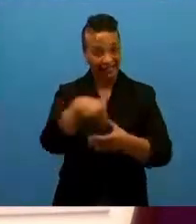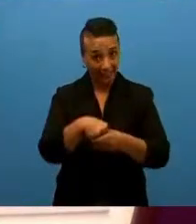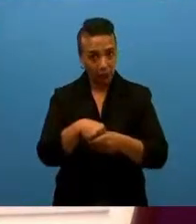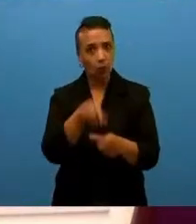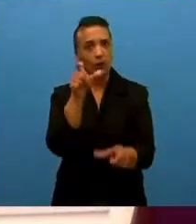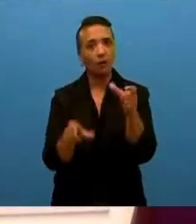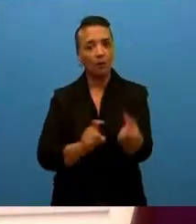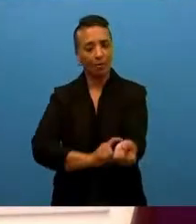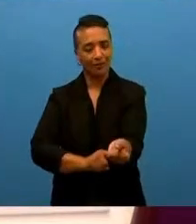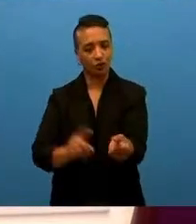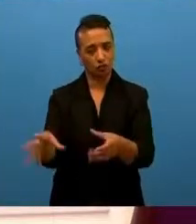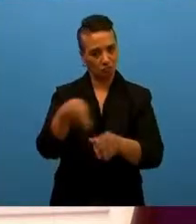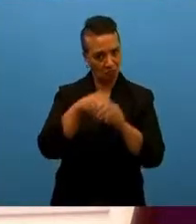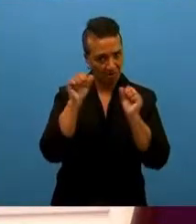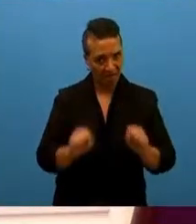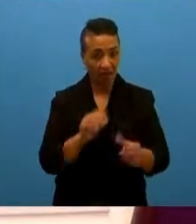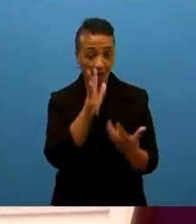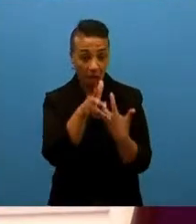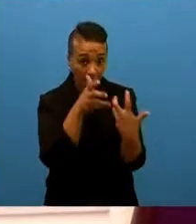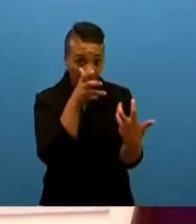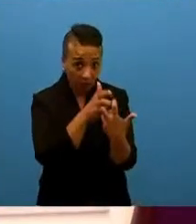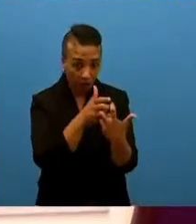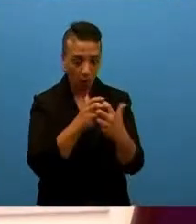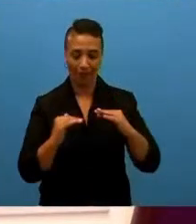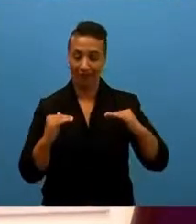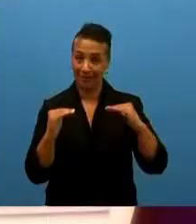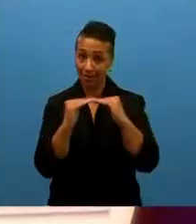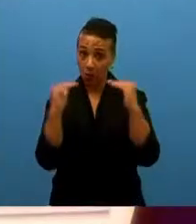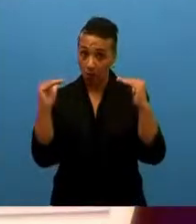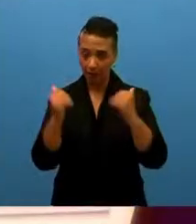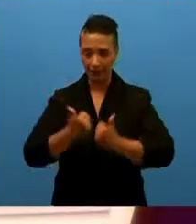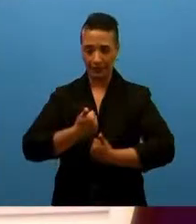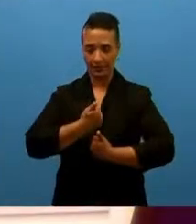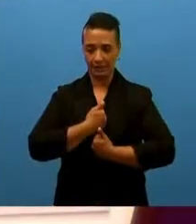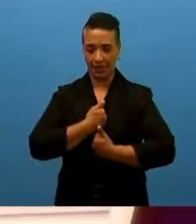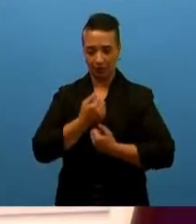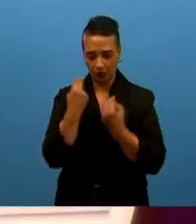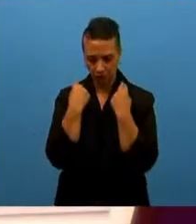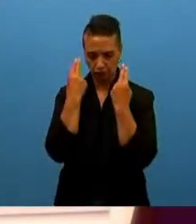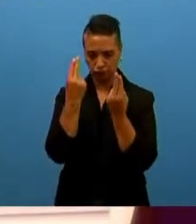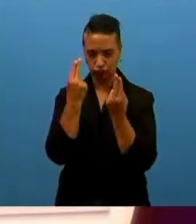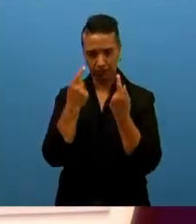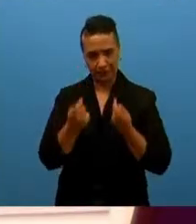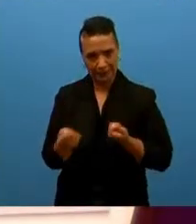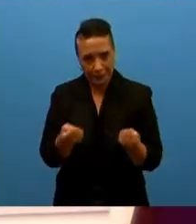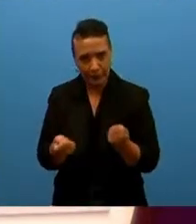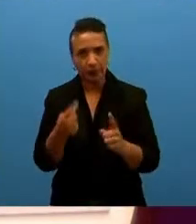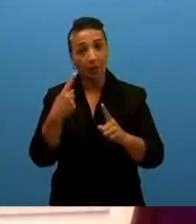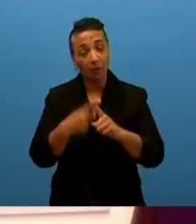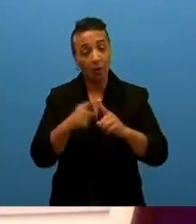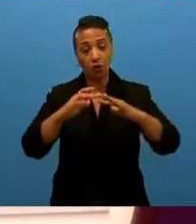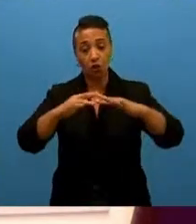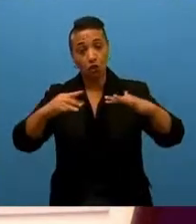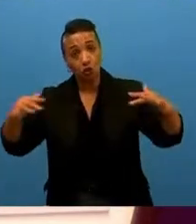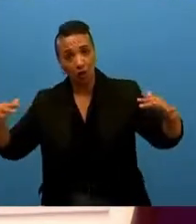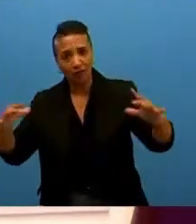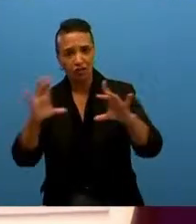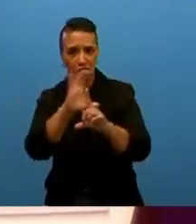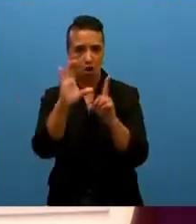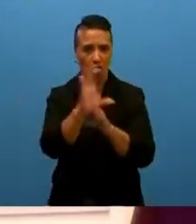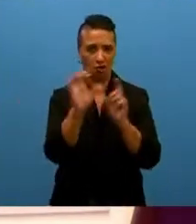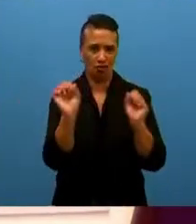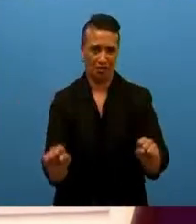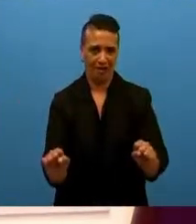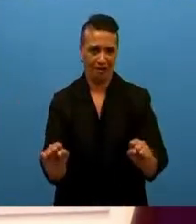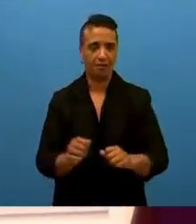with the principles of equality, self-determination, and cultural diversity. Brazil's position in